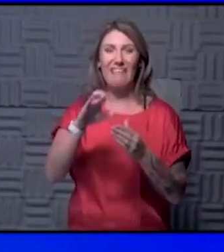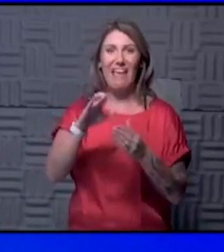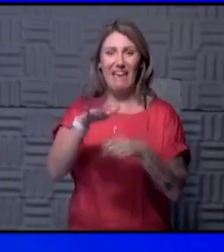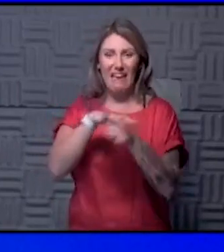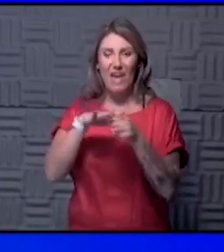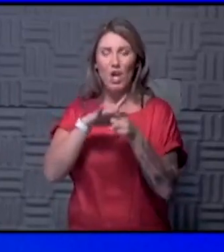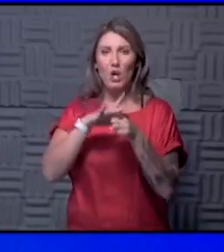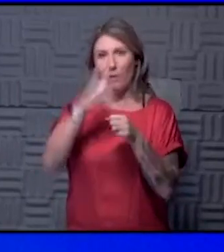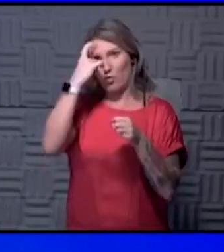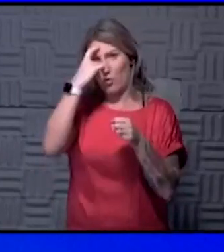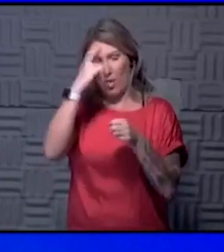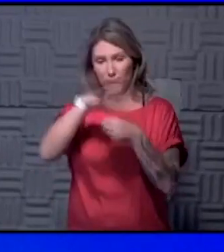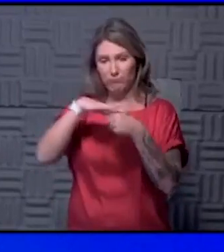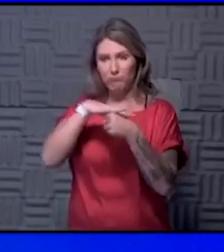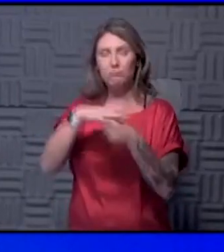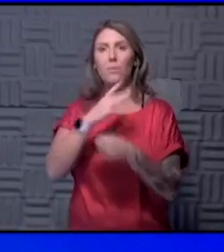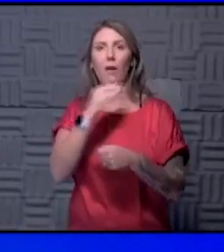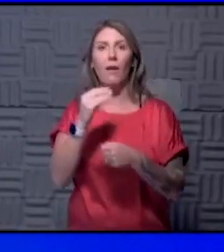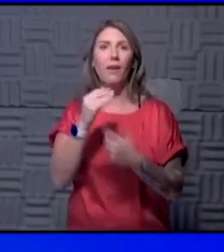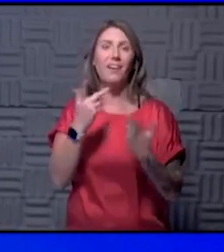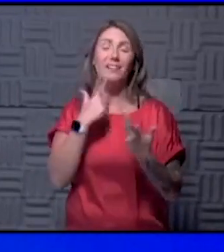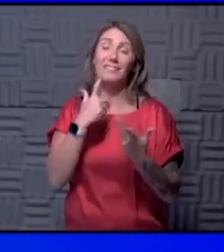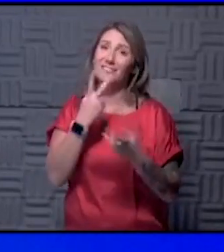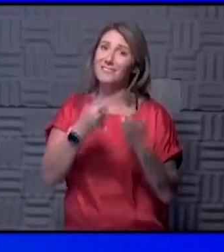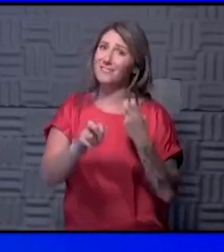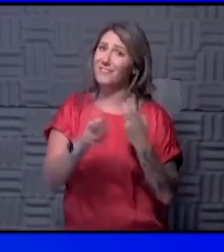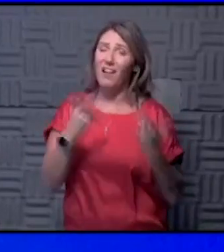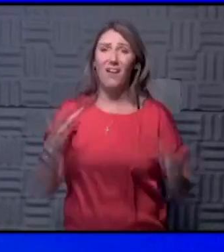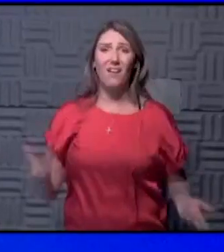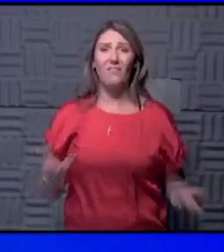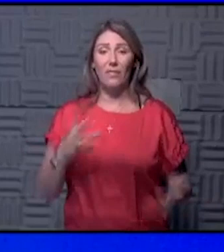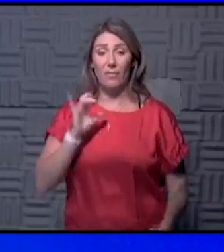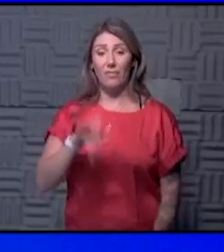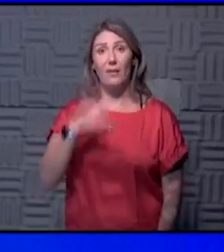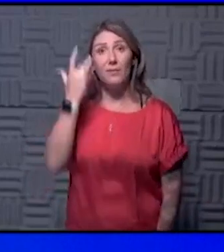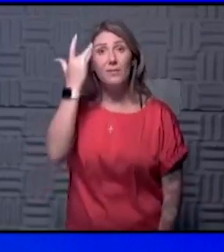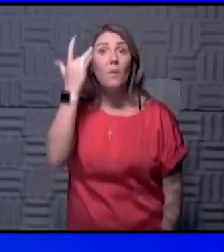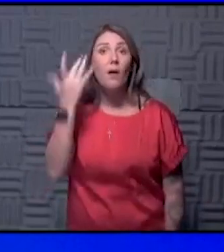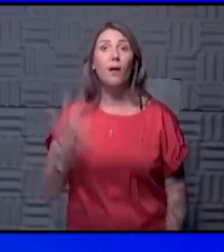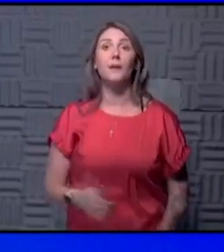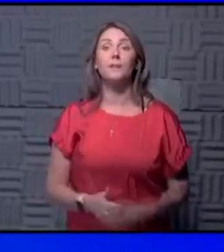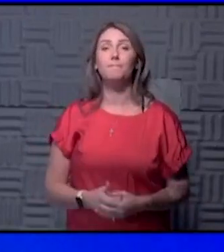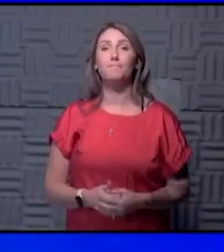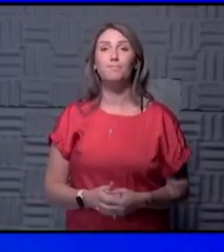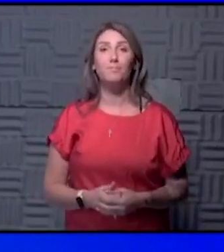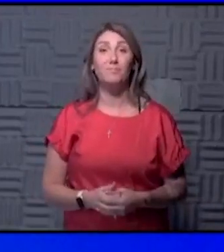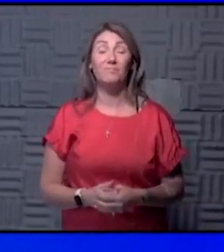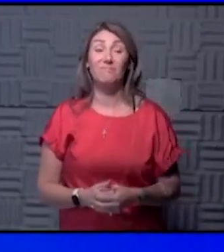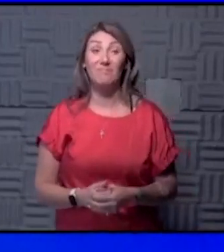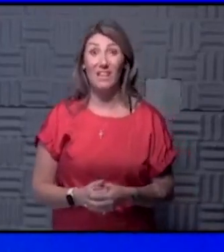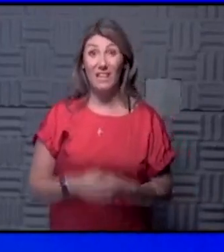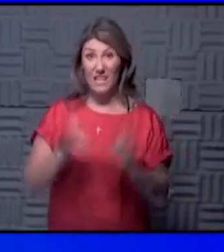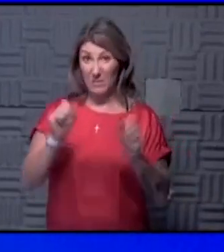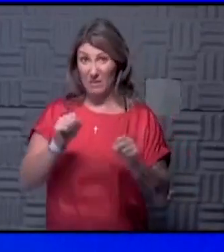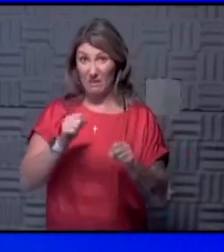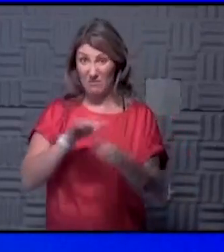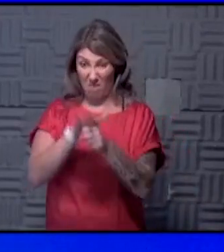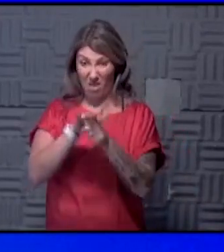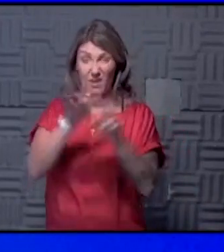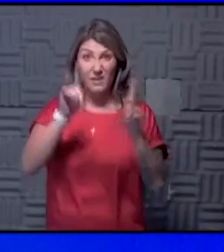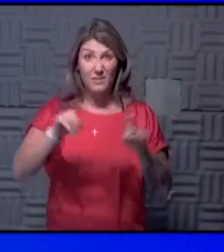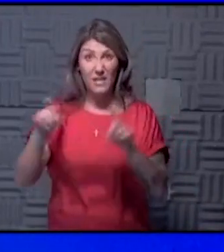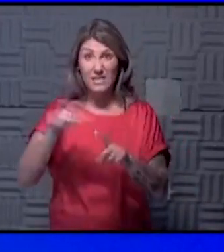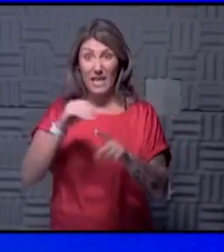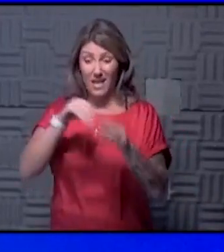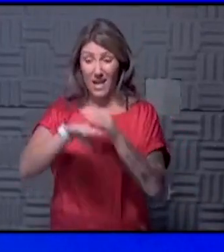neurological area. So it is very difficult to tell, to your point, and that is why capacity for testing and access to testing is